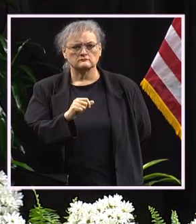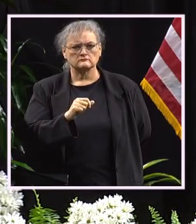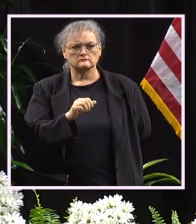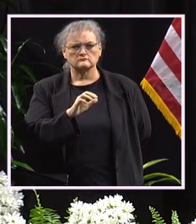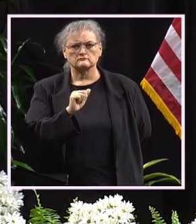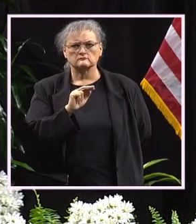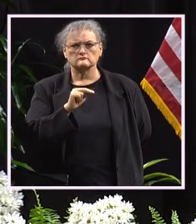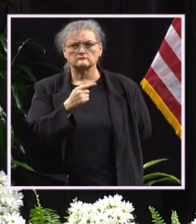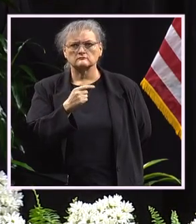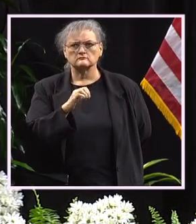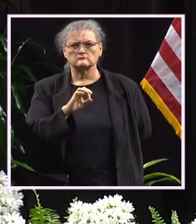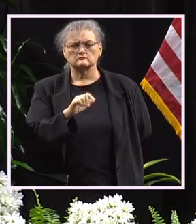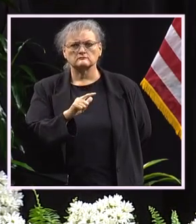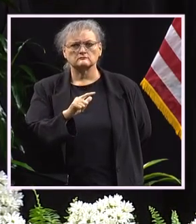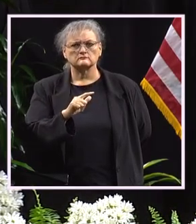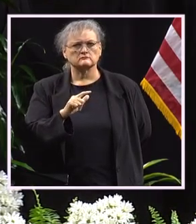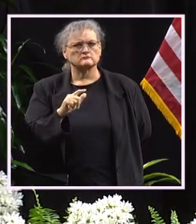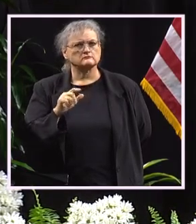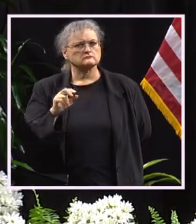Angel Peter Petrushevsky,